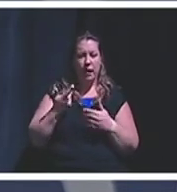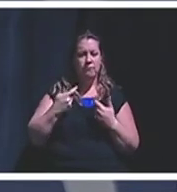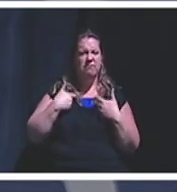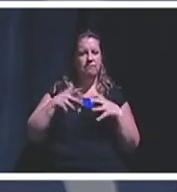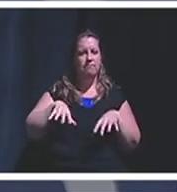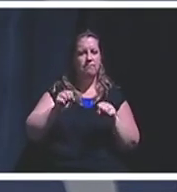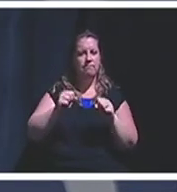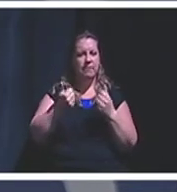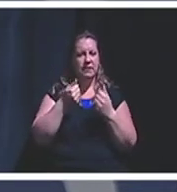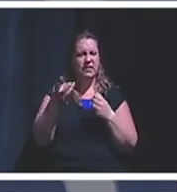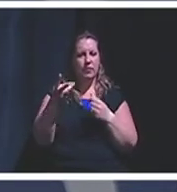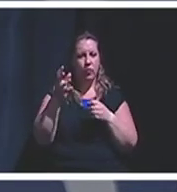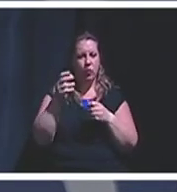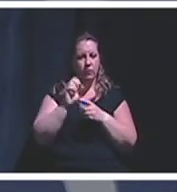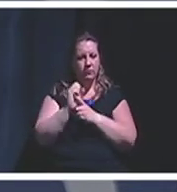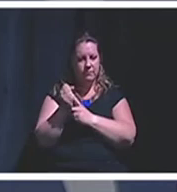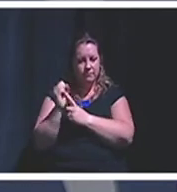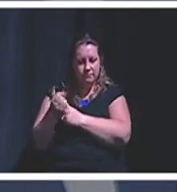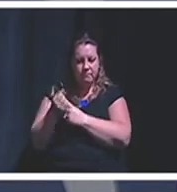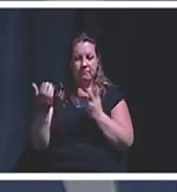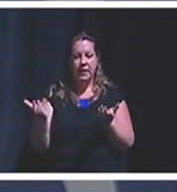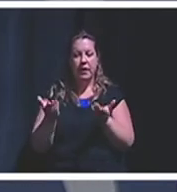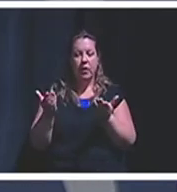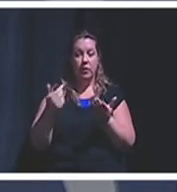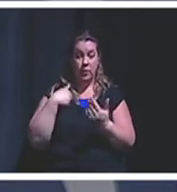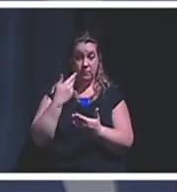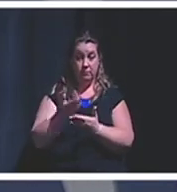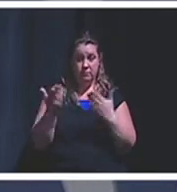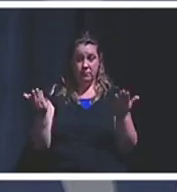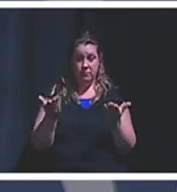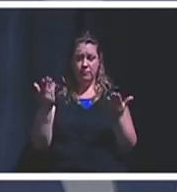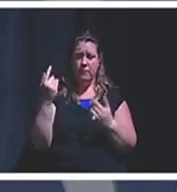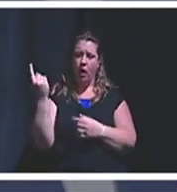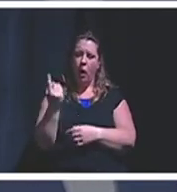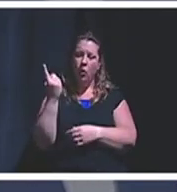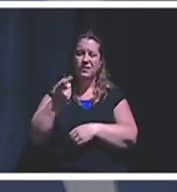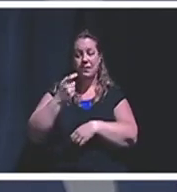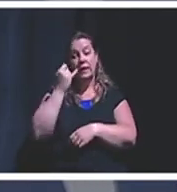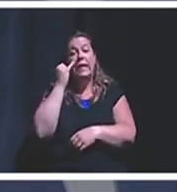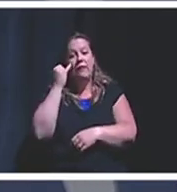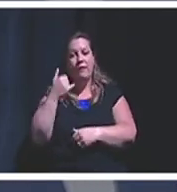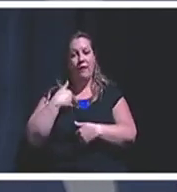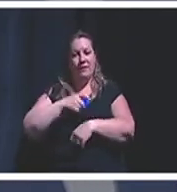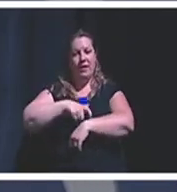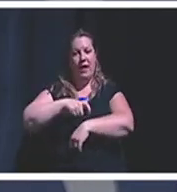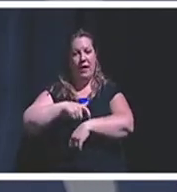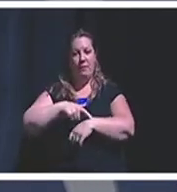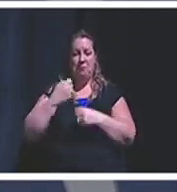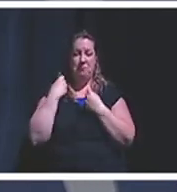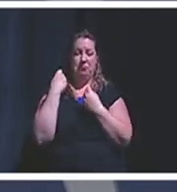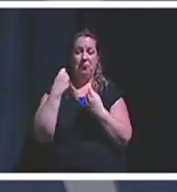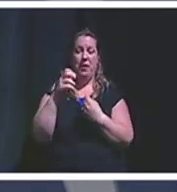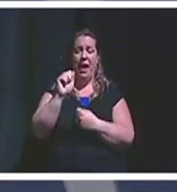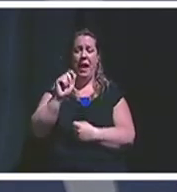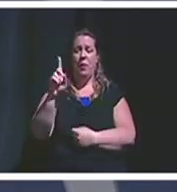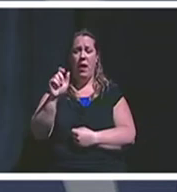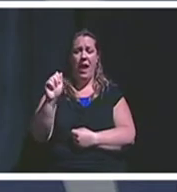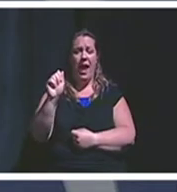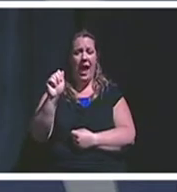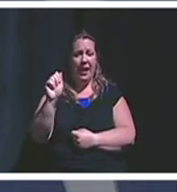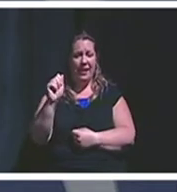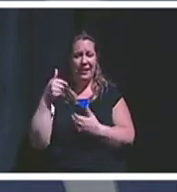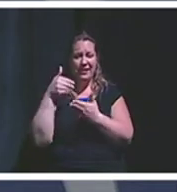here, I always made it a point, time permitting, to drive down A1A near the beach